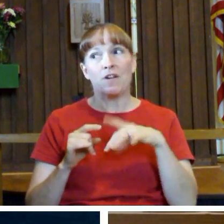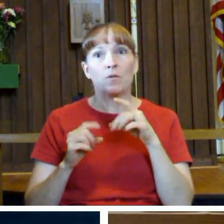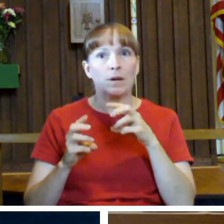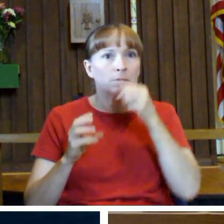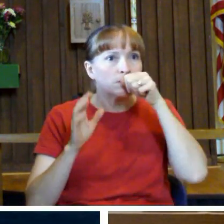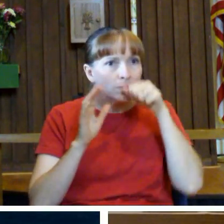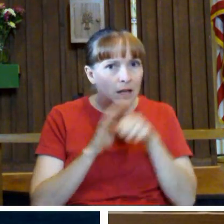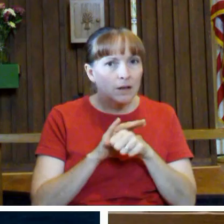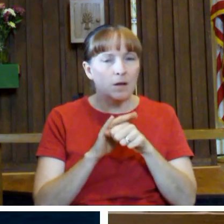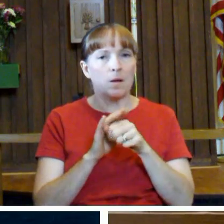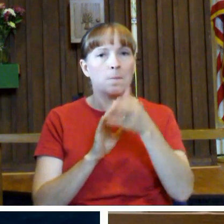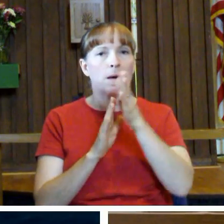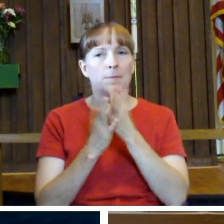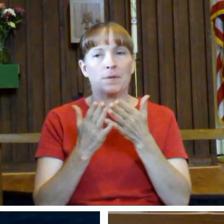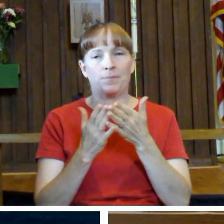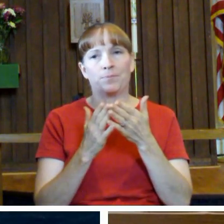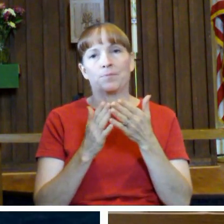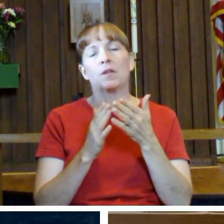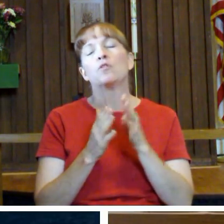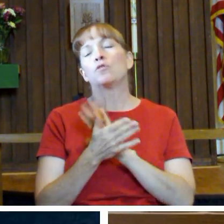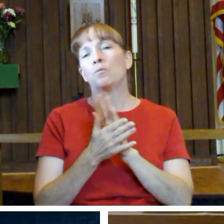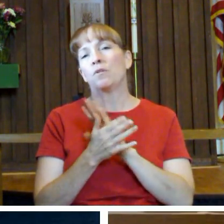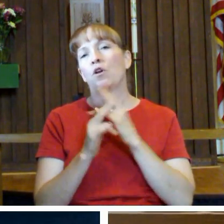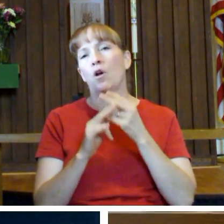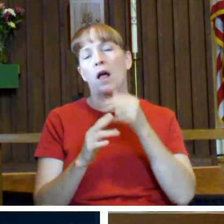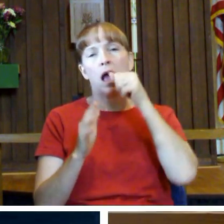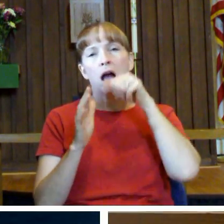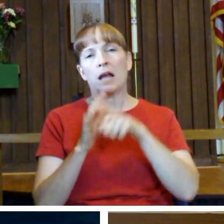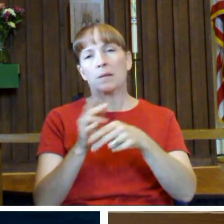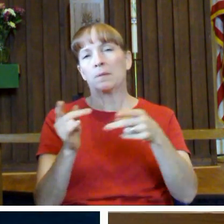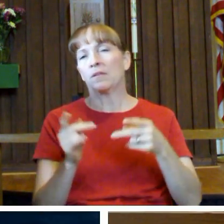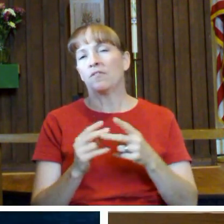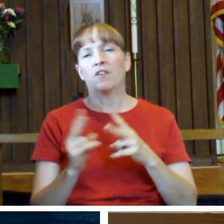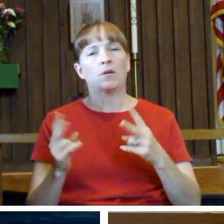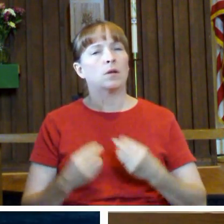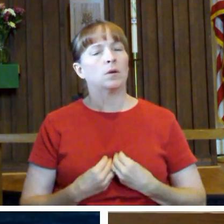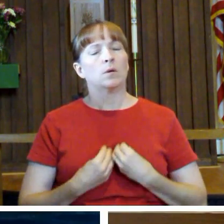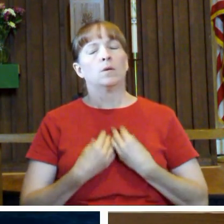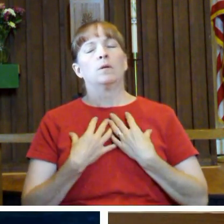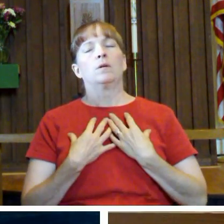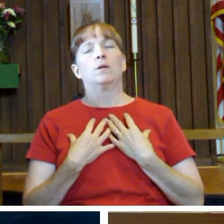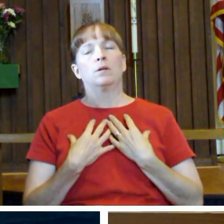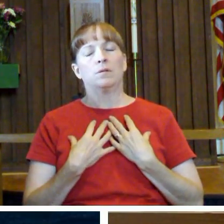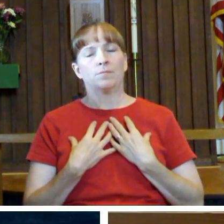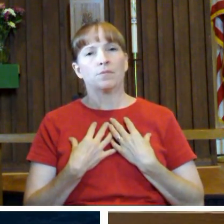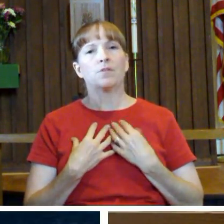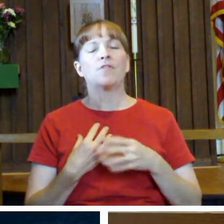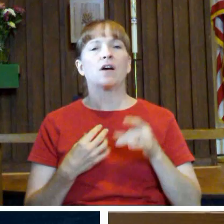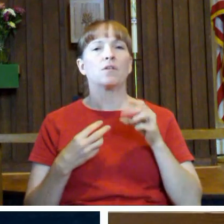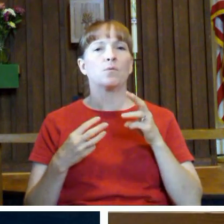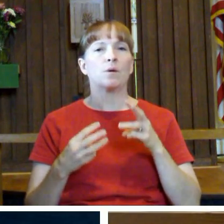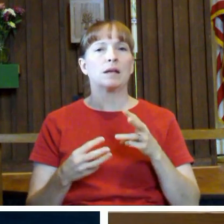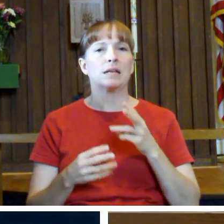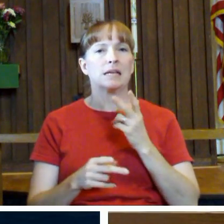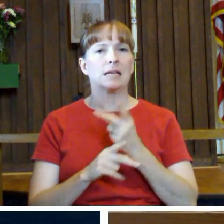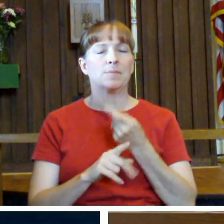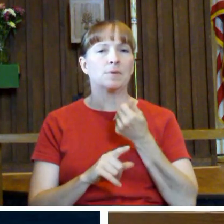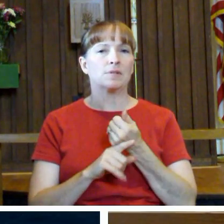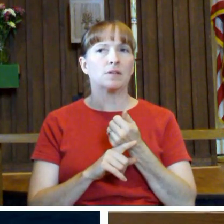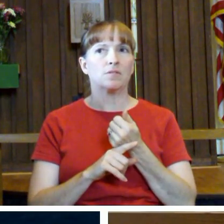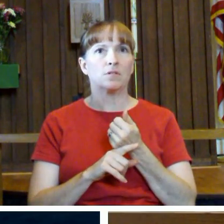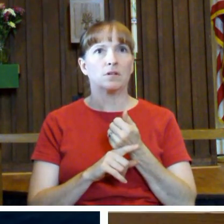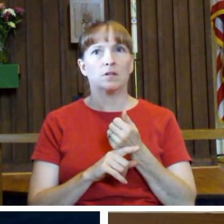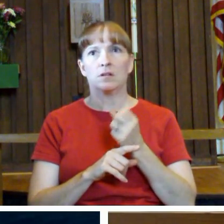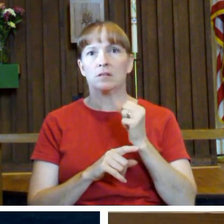There's a movie on this called The Hiding Place. It's very moving. So she manages to keep herself sane